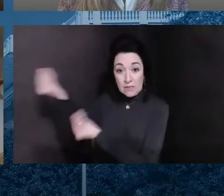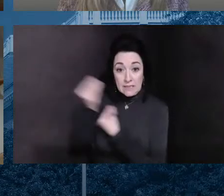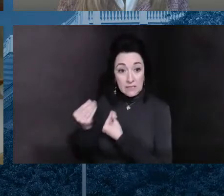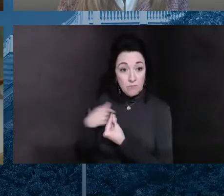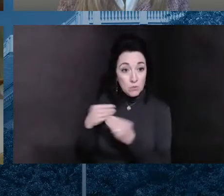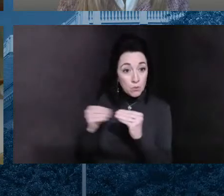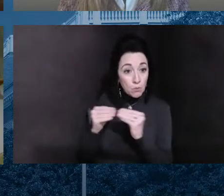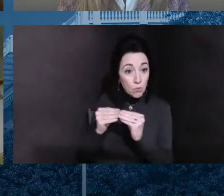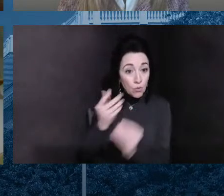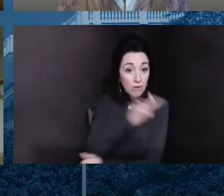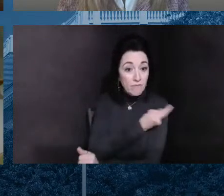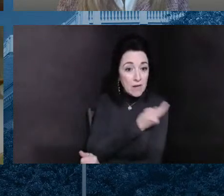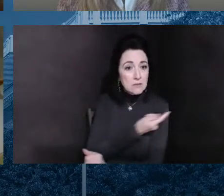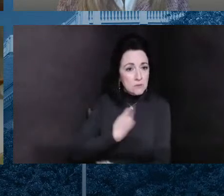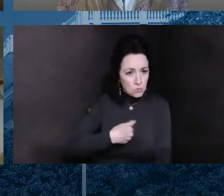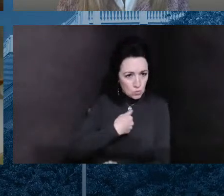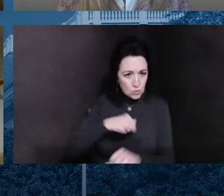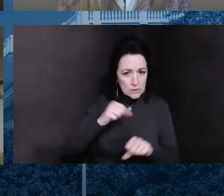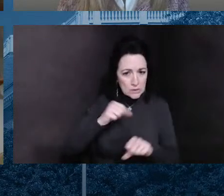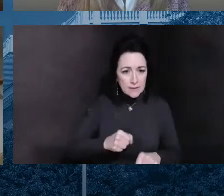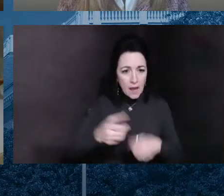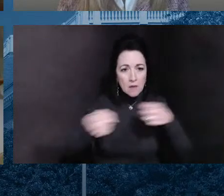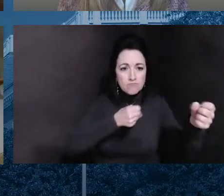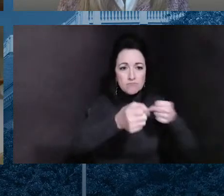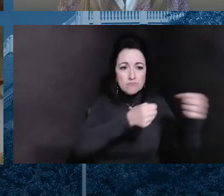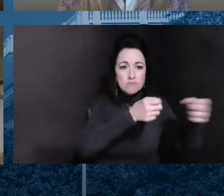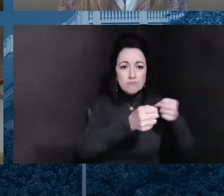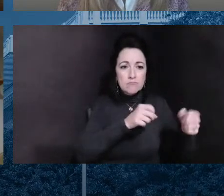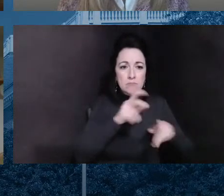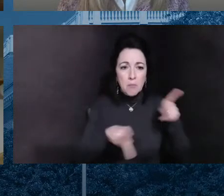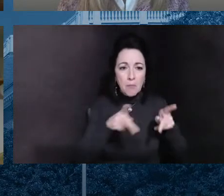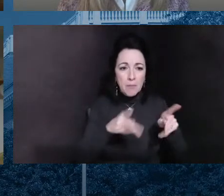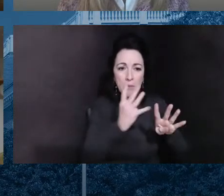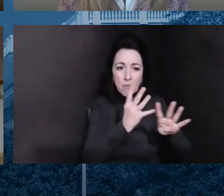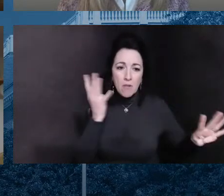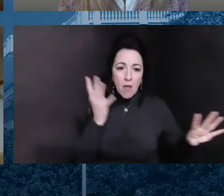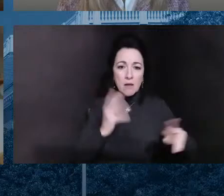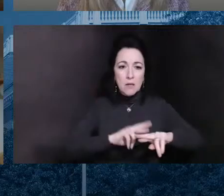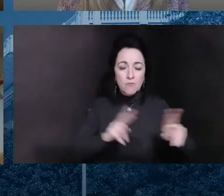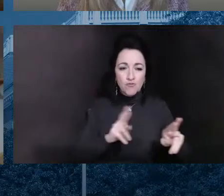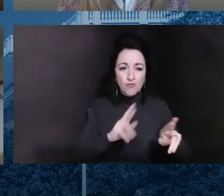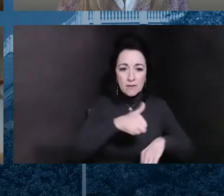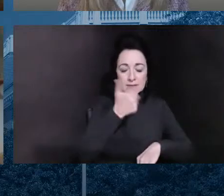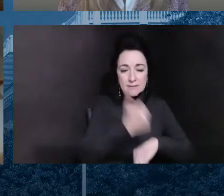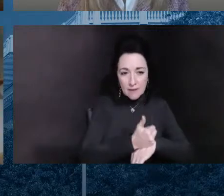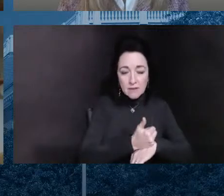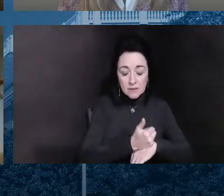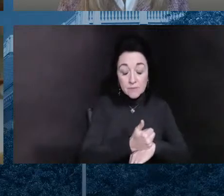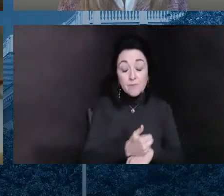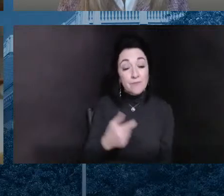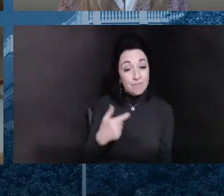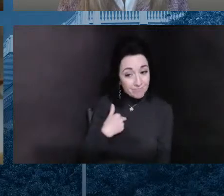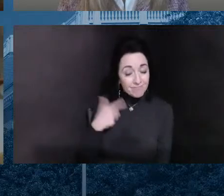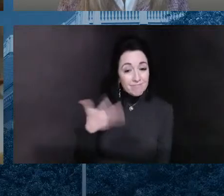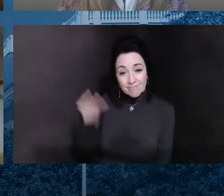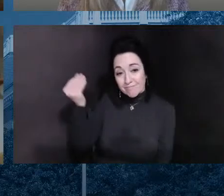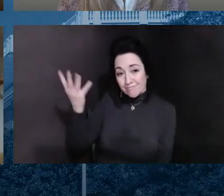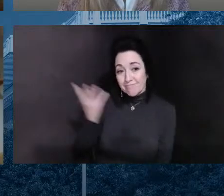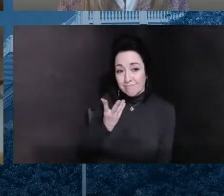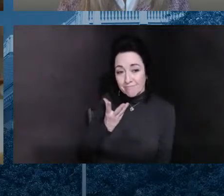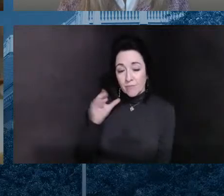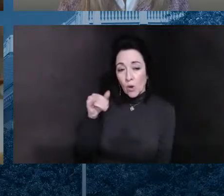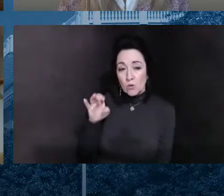call earlier today, led by Jeff Zients, President Biden's lead for